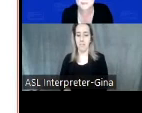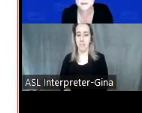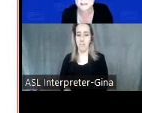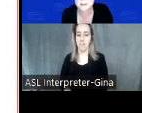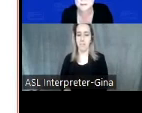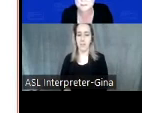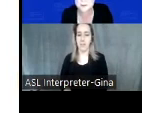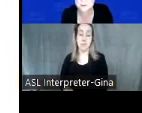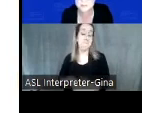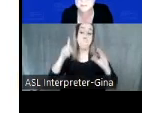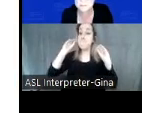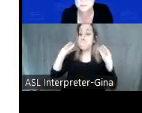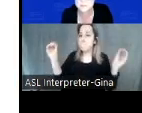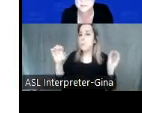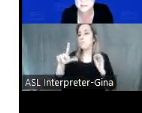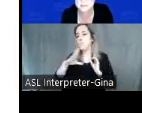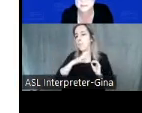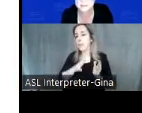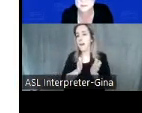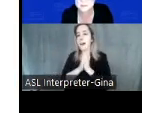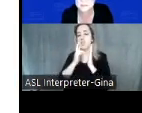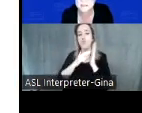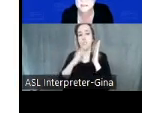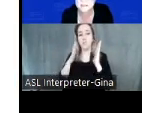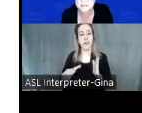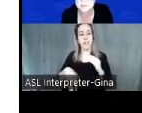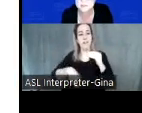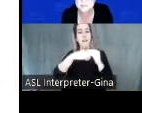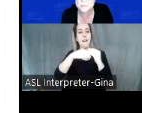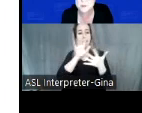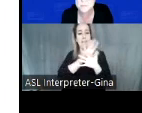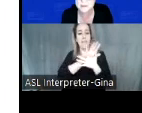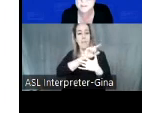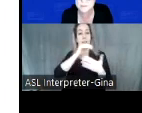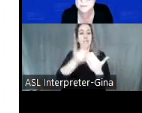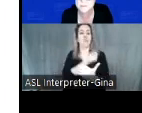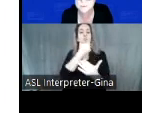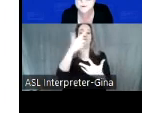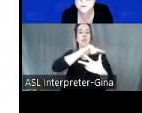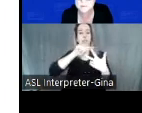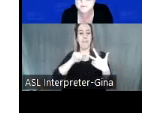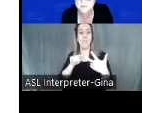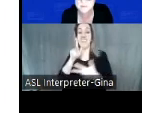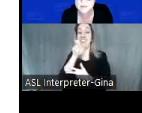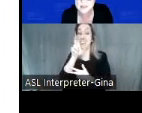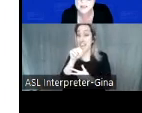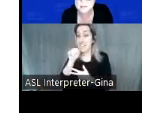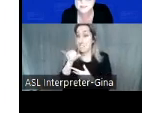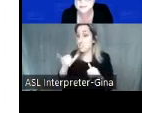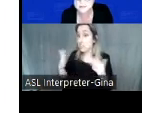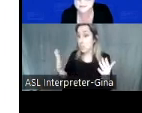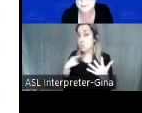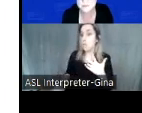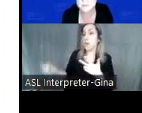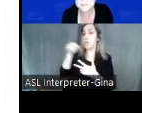Okay, I'm going to ask our registrars to please put the next set of speakers. And Ken Fishman, we will come back to you if you are with us and having